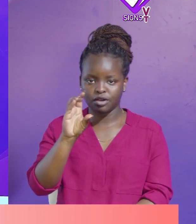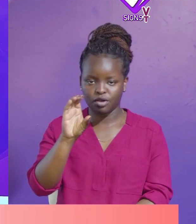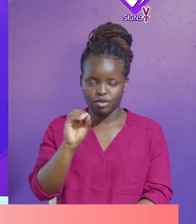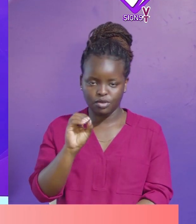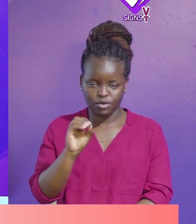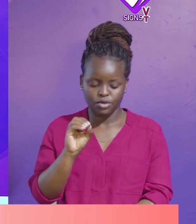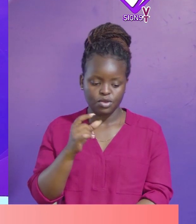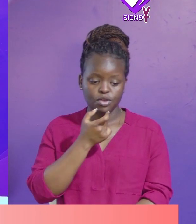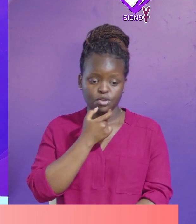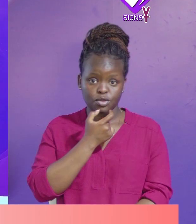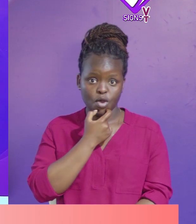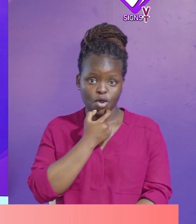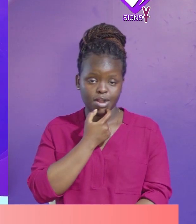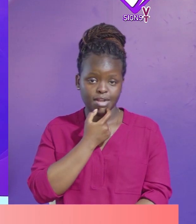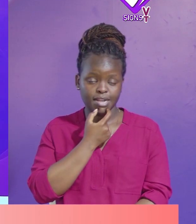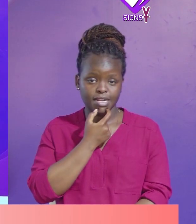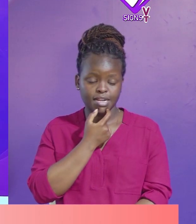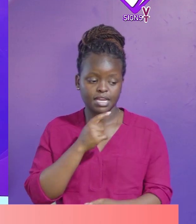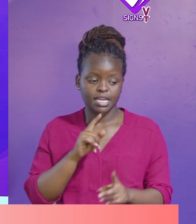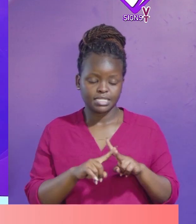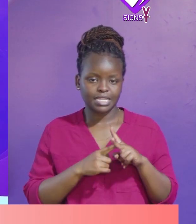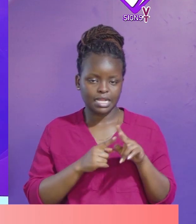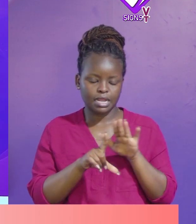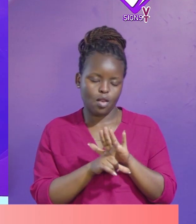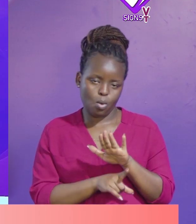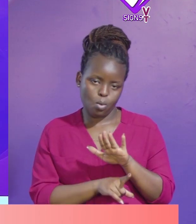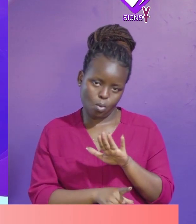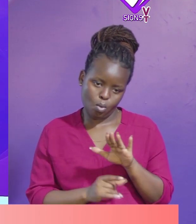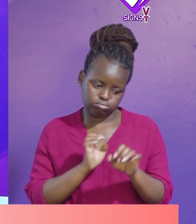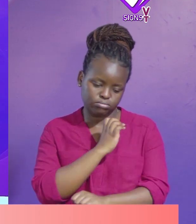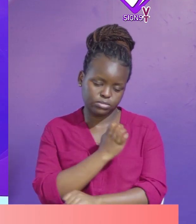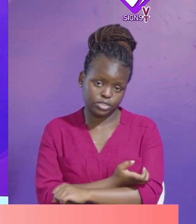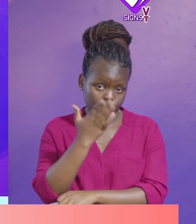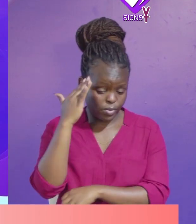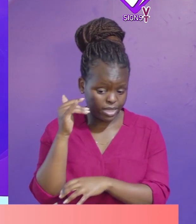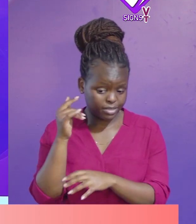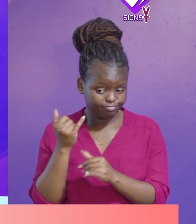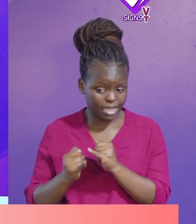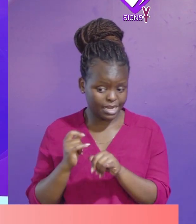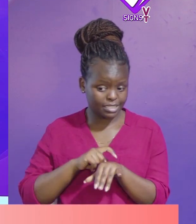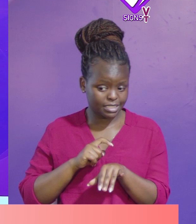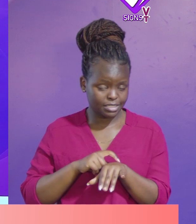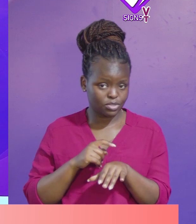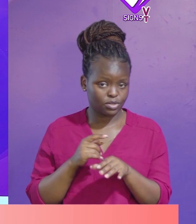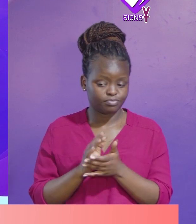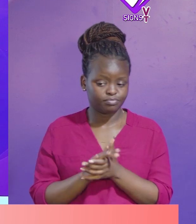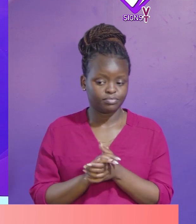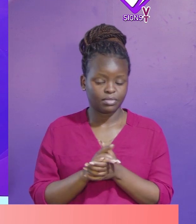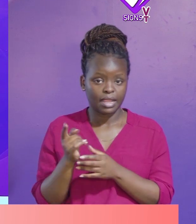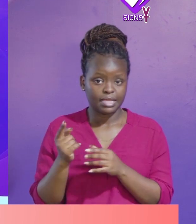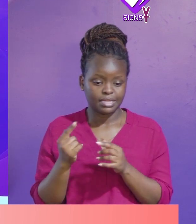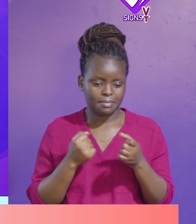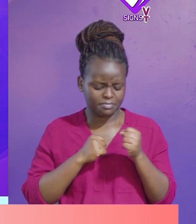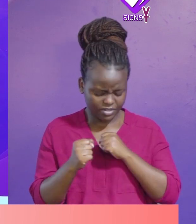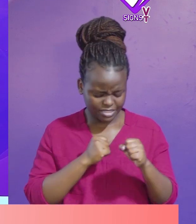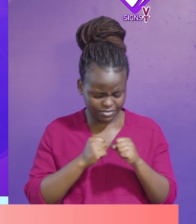Gor Mahia this season, they have started on a low because last season it was they went on fighting to